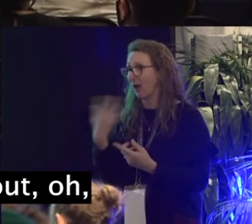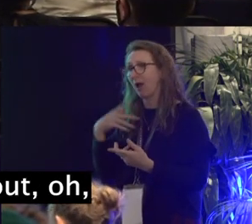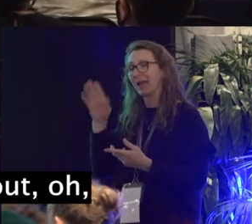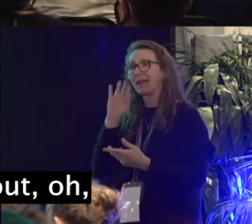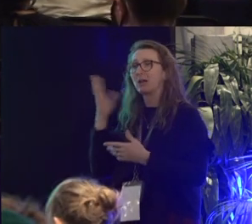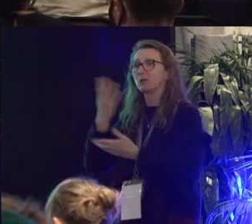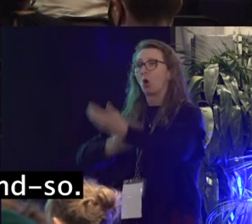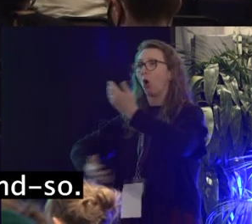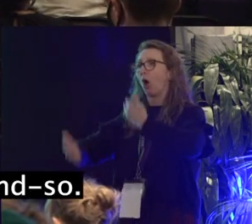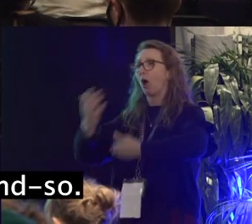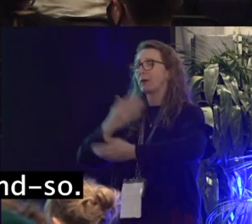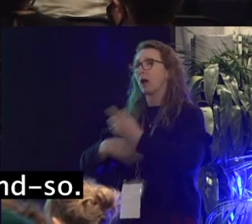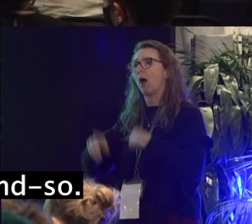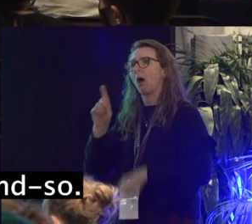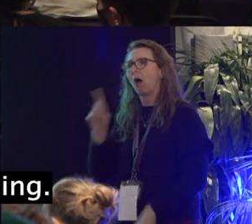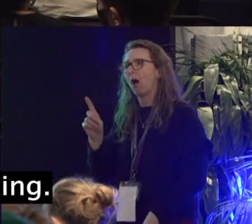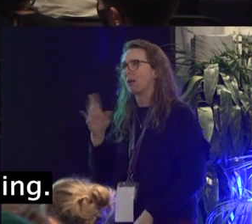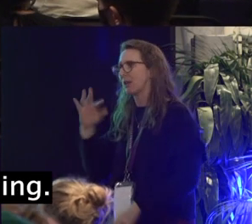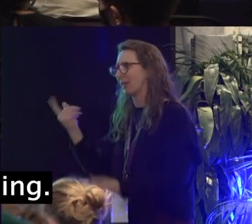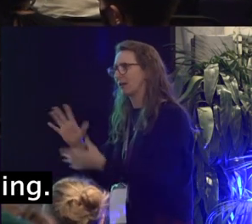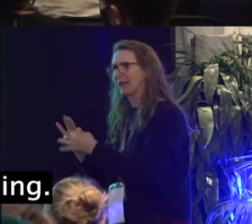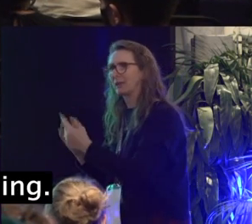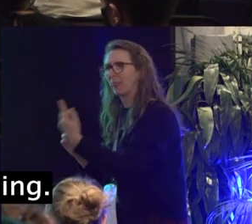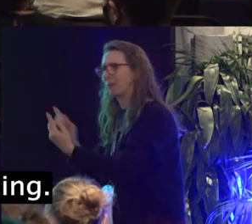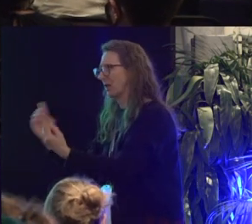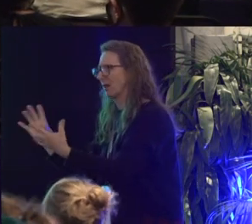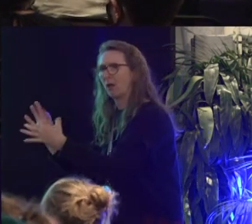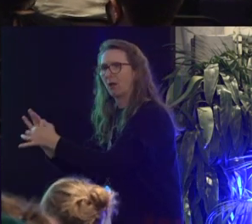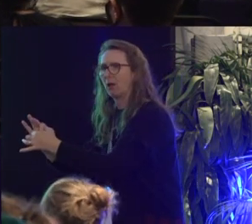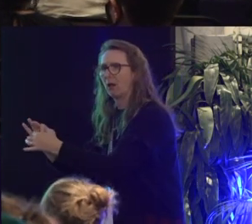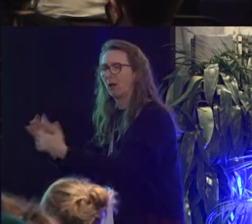about, oh, so-and-so connected with so-and-so. I had no idea that was happening.